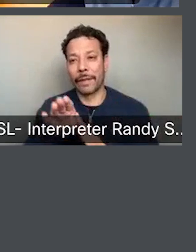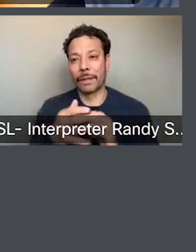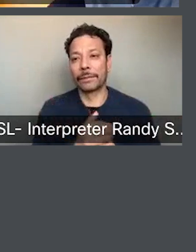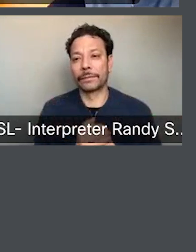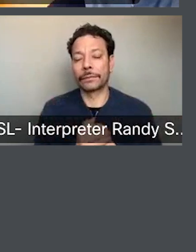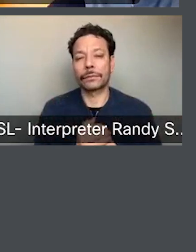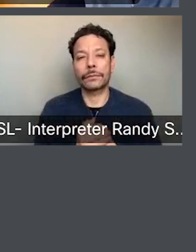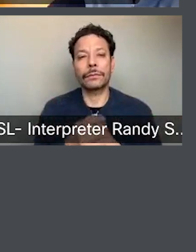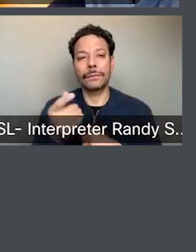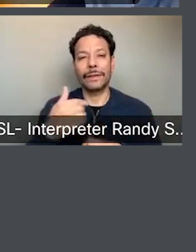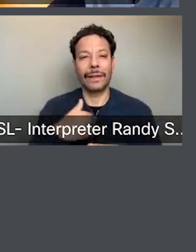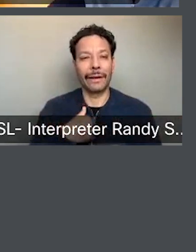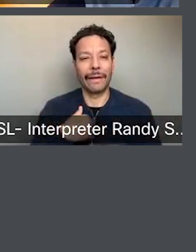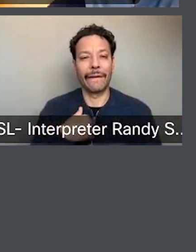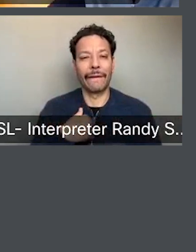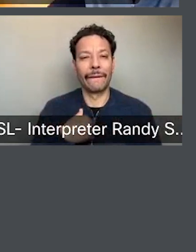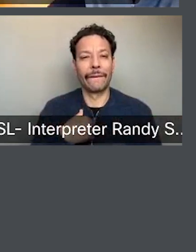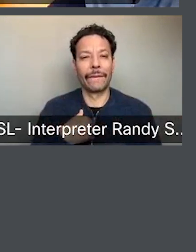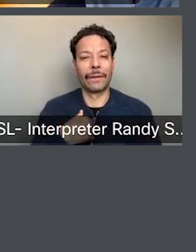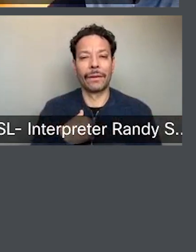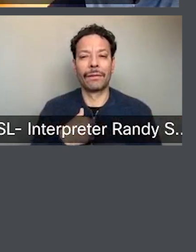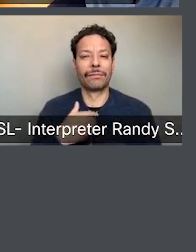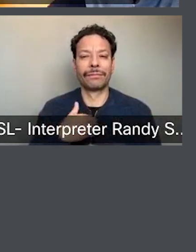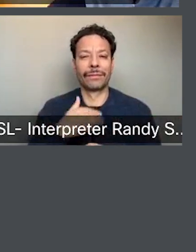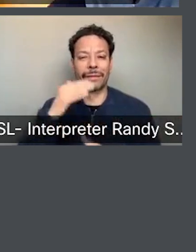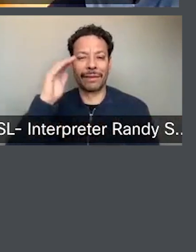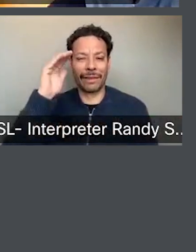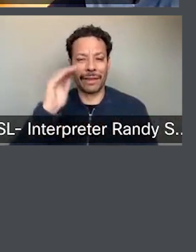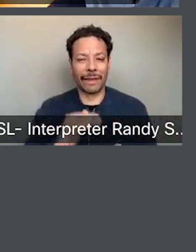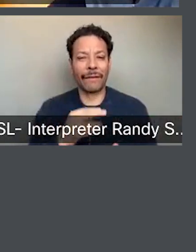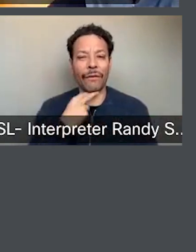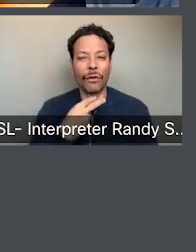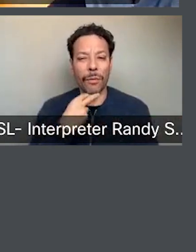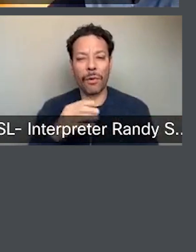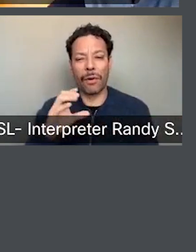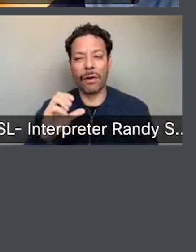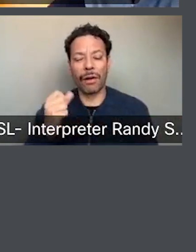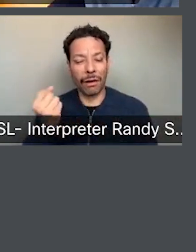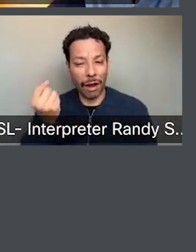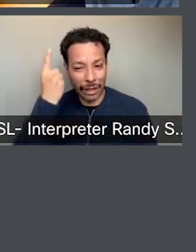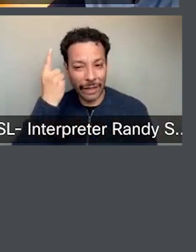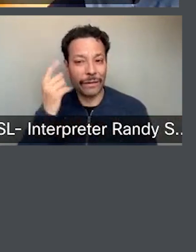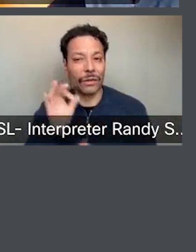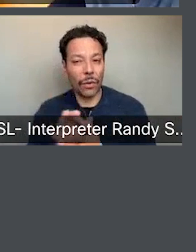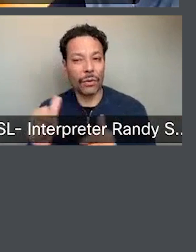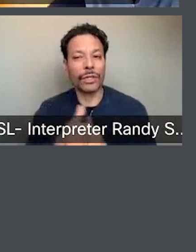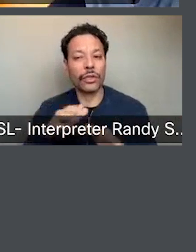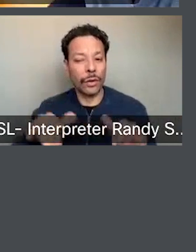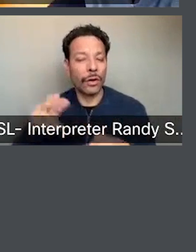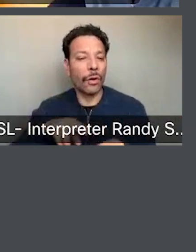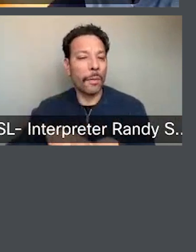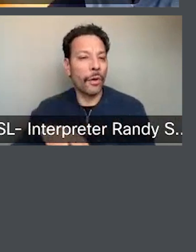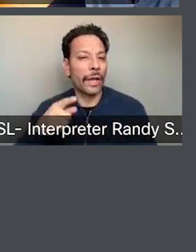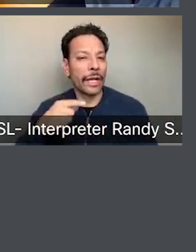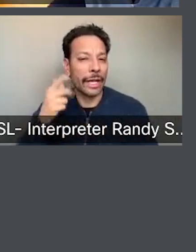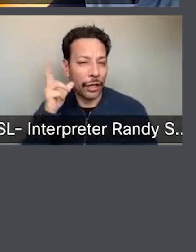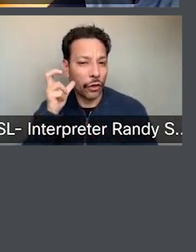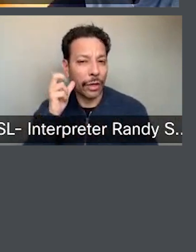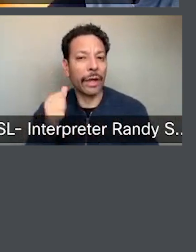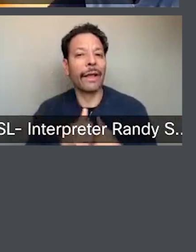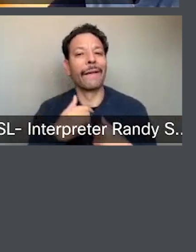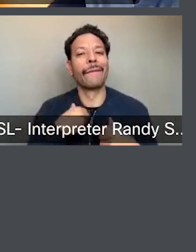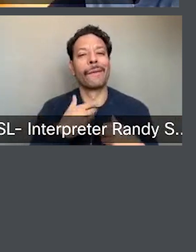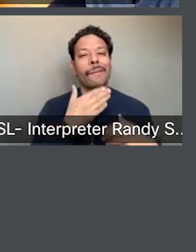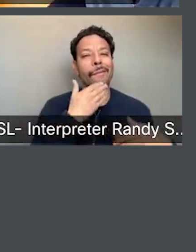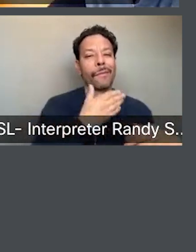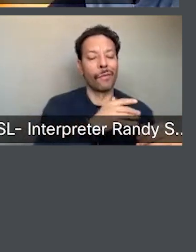They have poorer verbal cognitive scores than children with normal hearing, and poorer oral language scores than children with